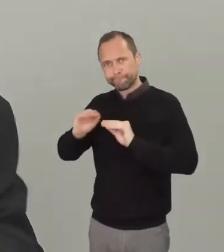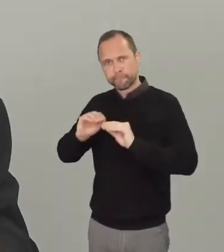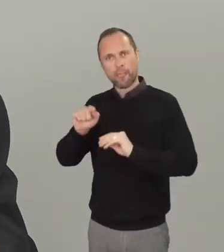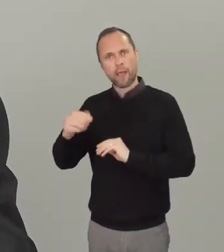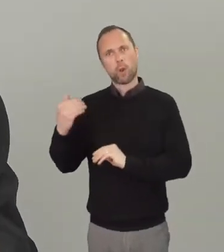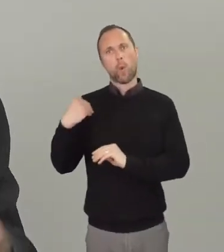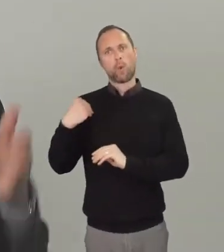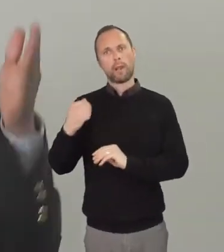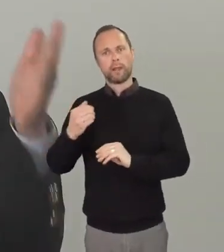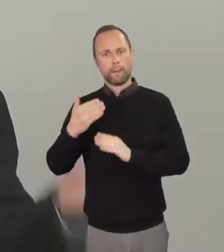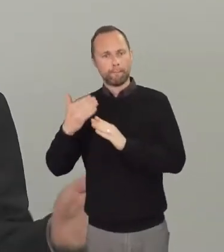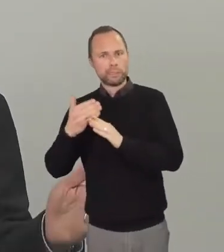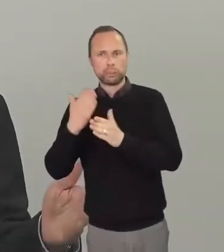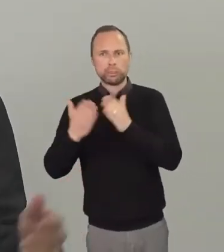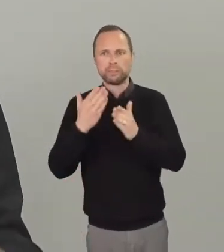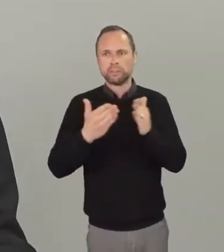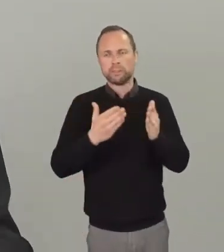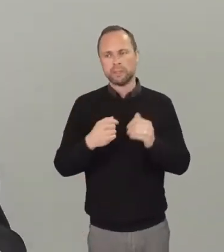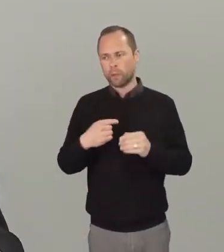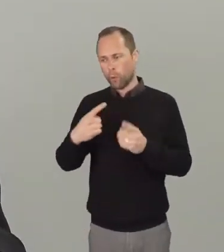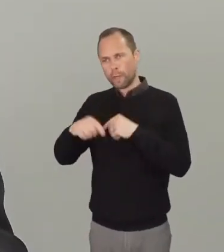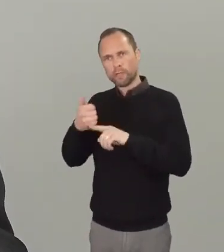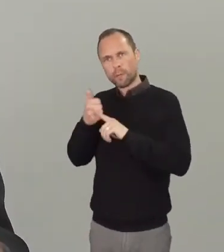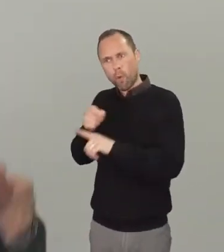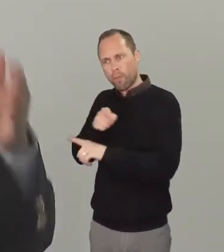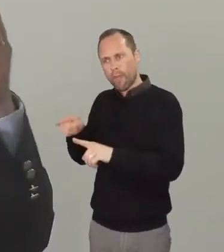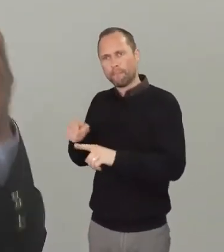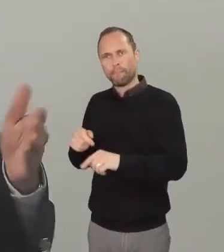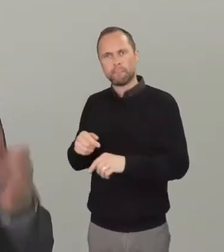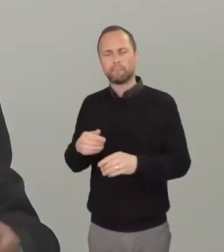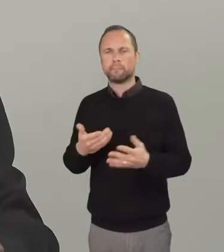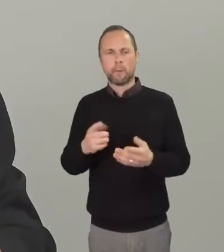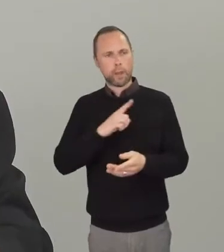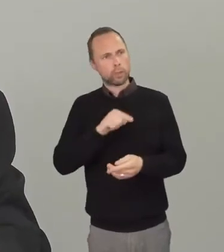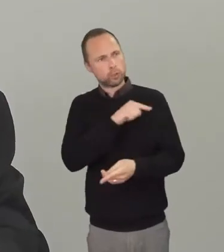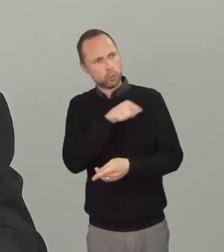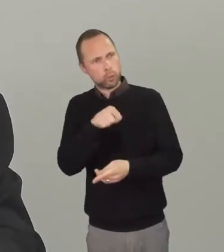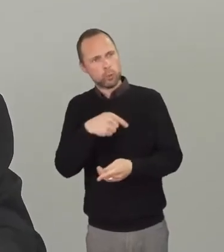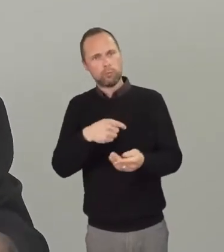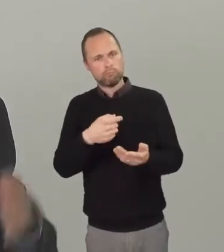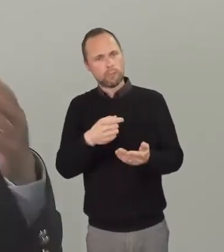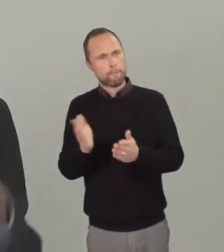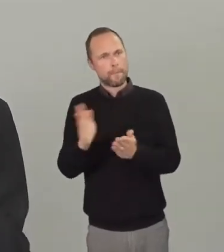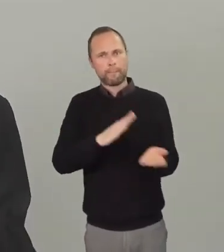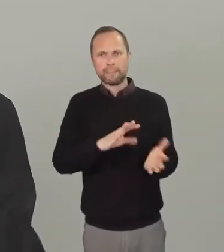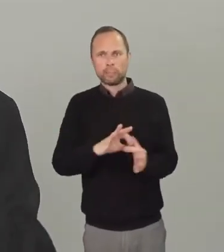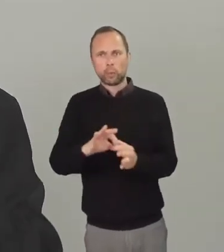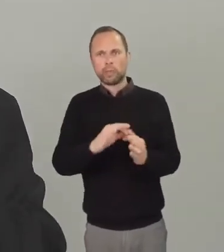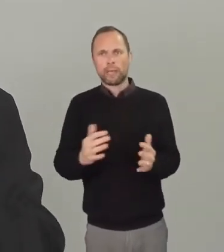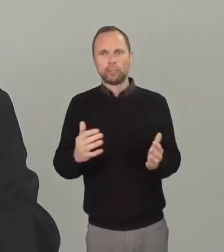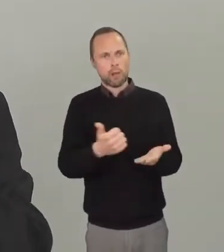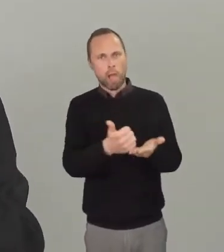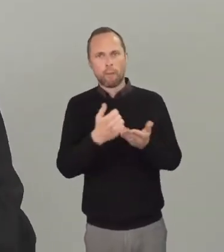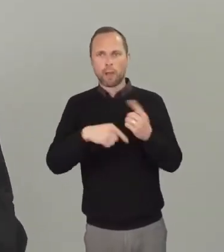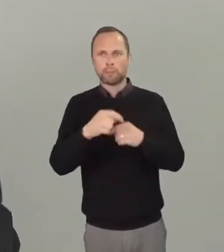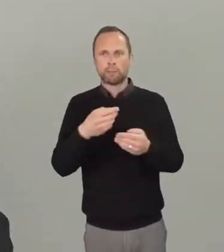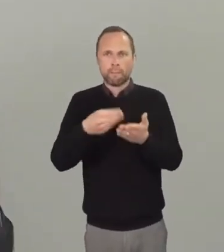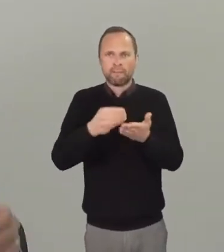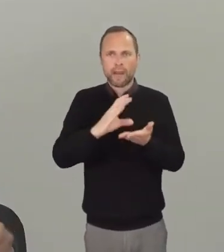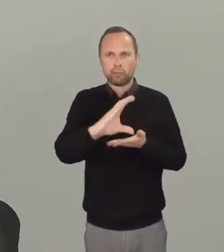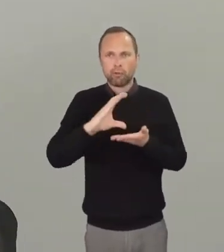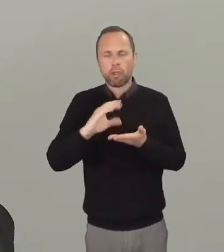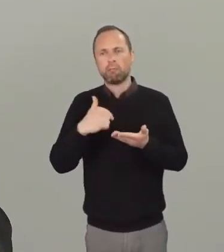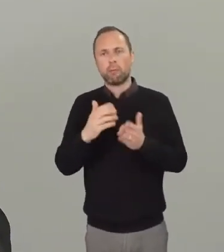We support them through your help, through your partnership, through your prayers. And this continues to be